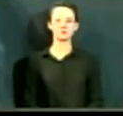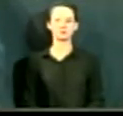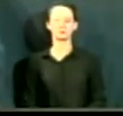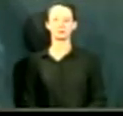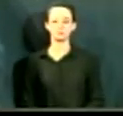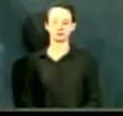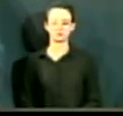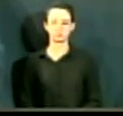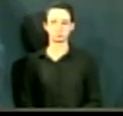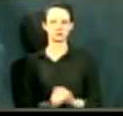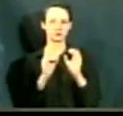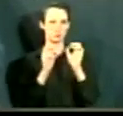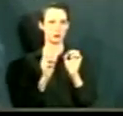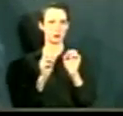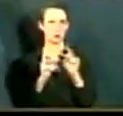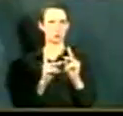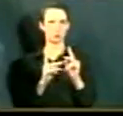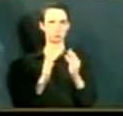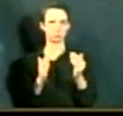Okay, so